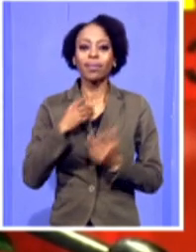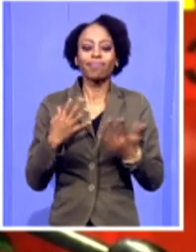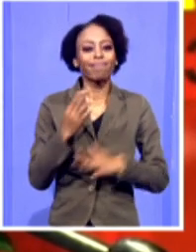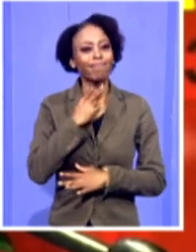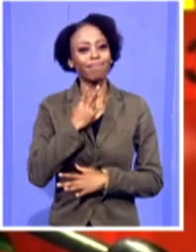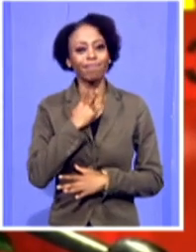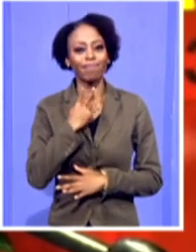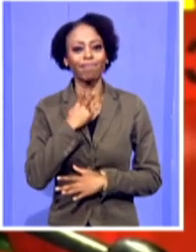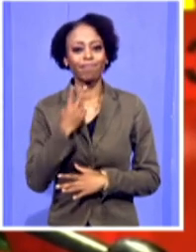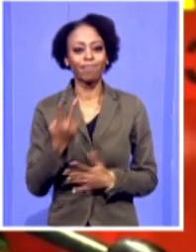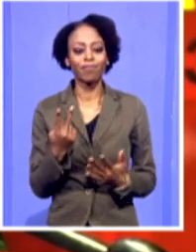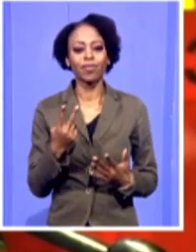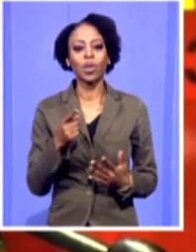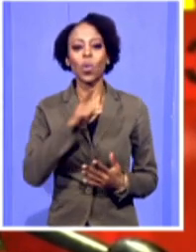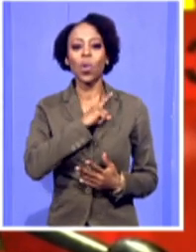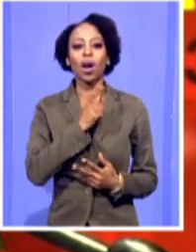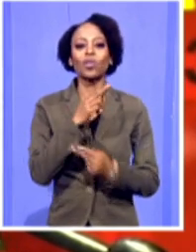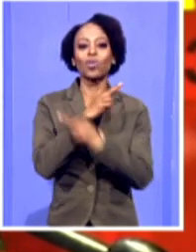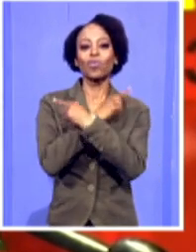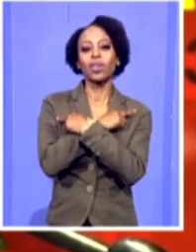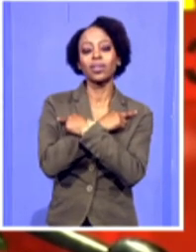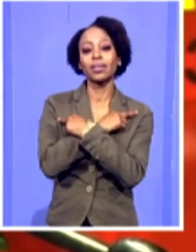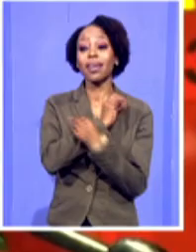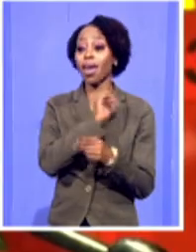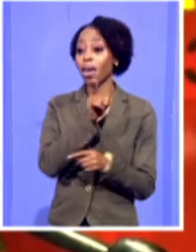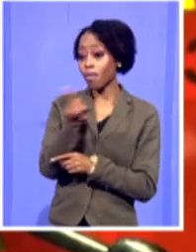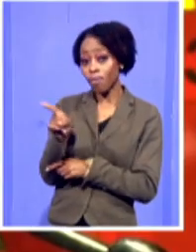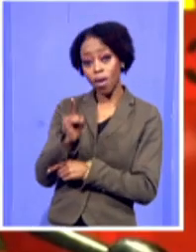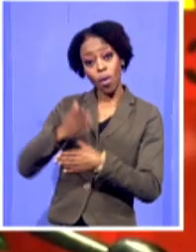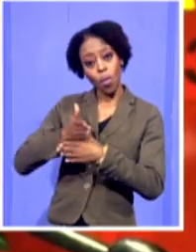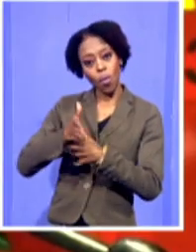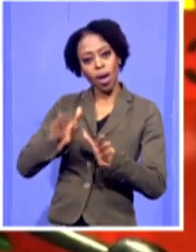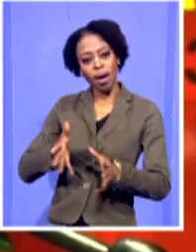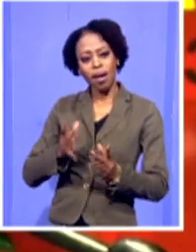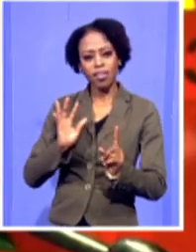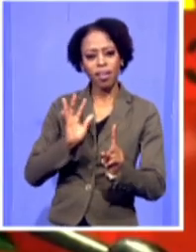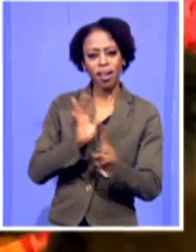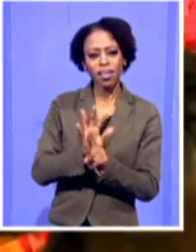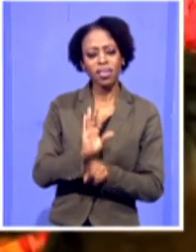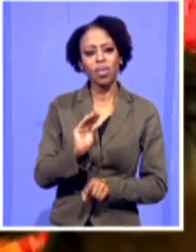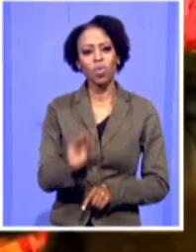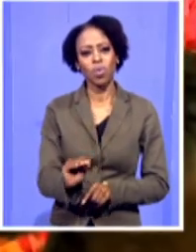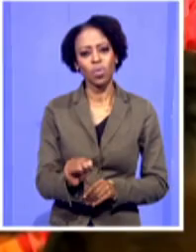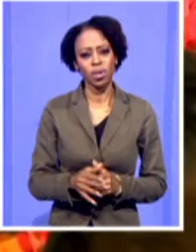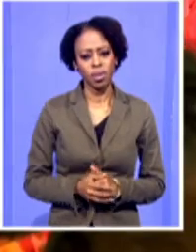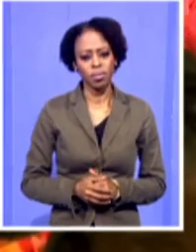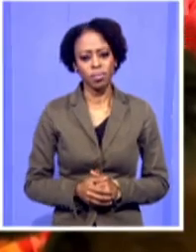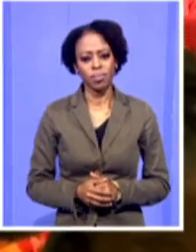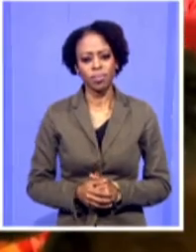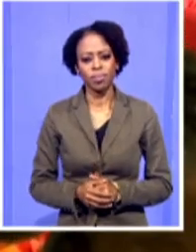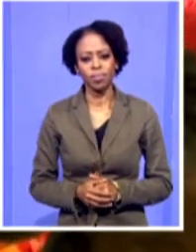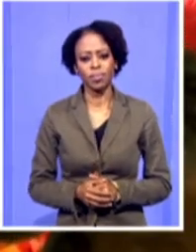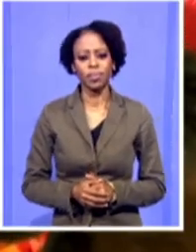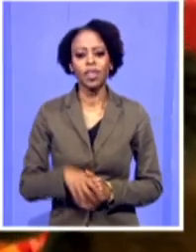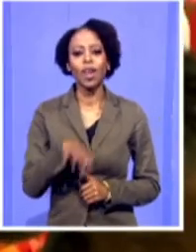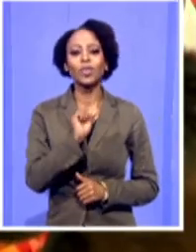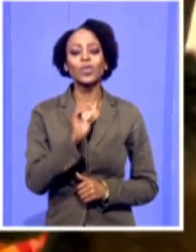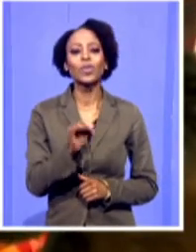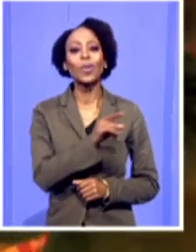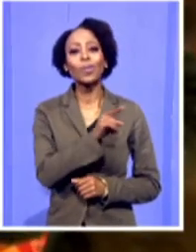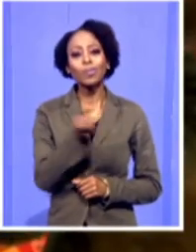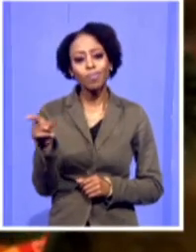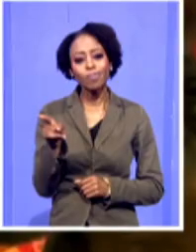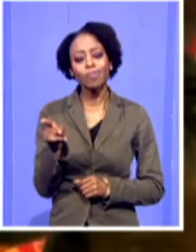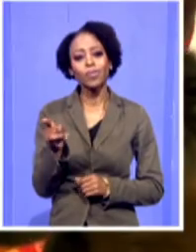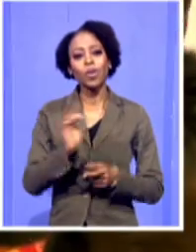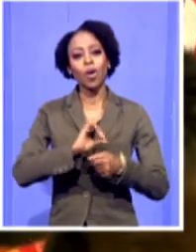to rest on our laurels when workers are under siege. So we need to hear from this